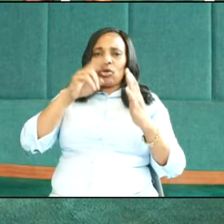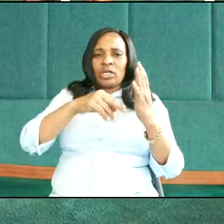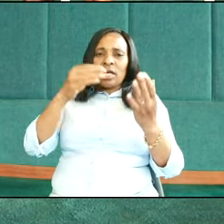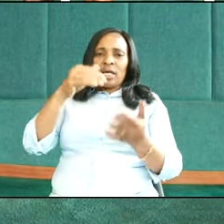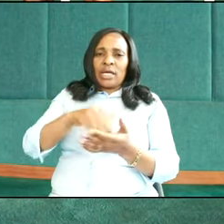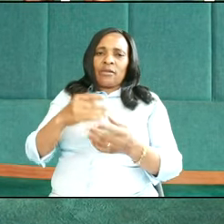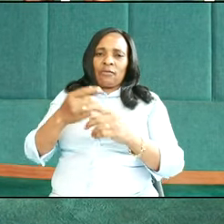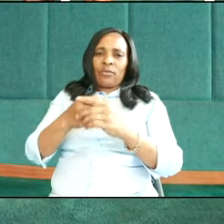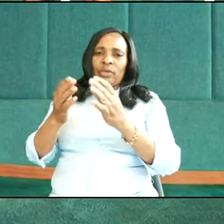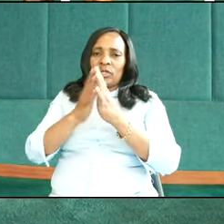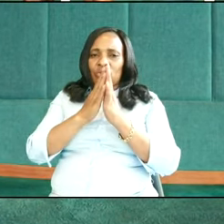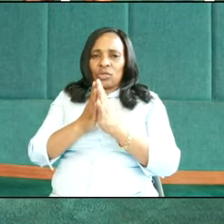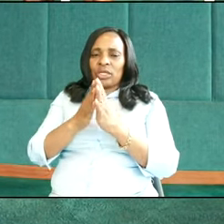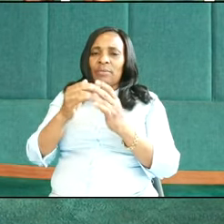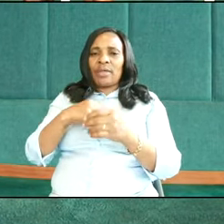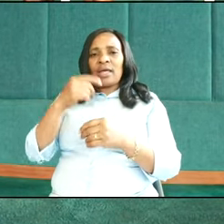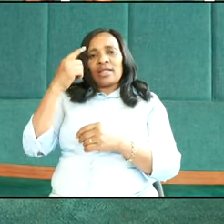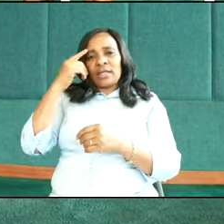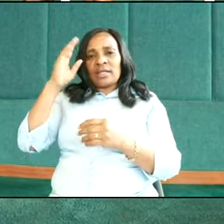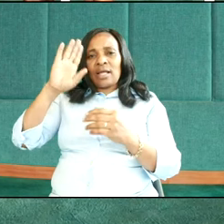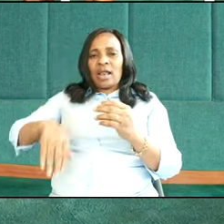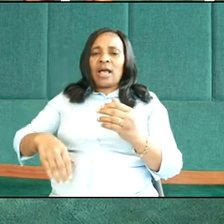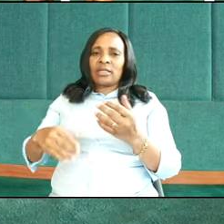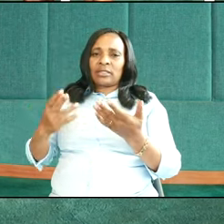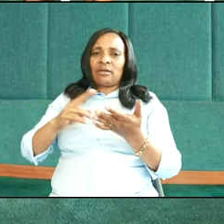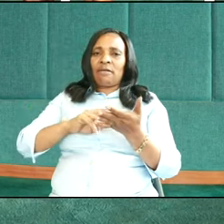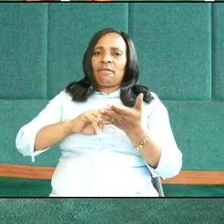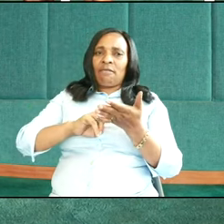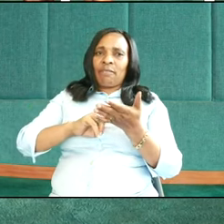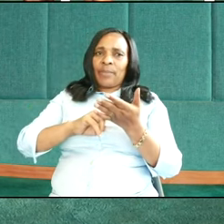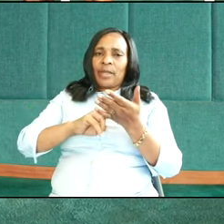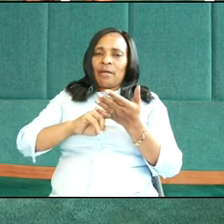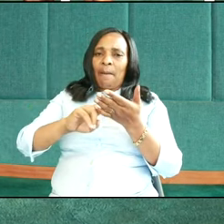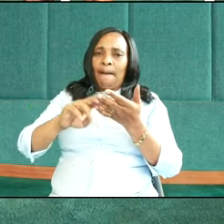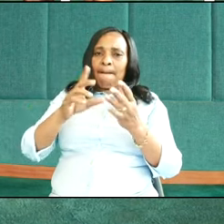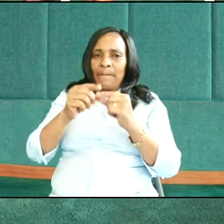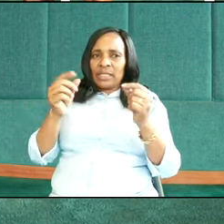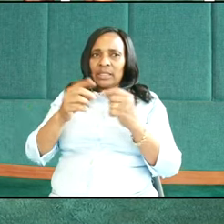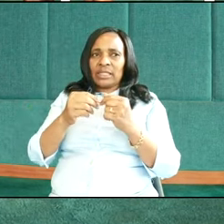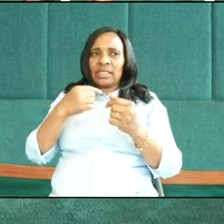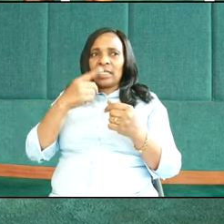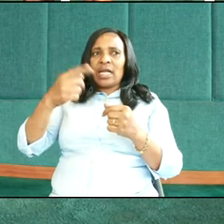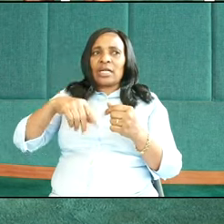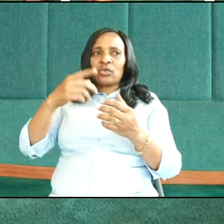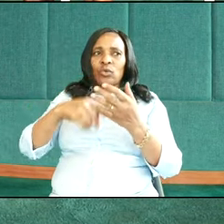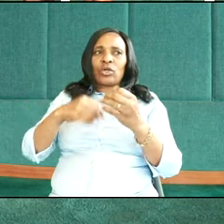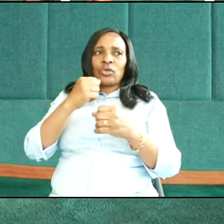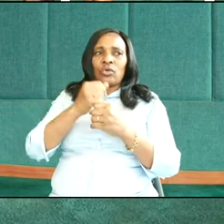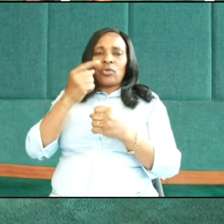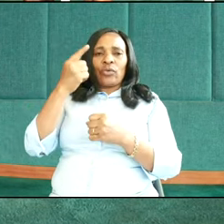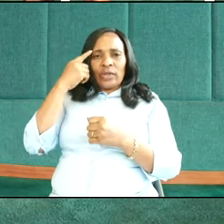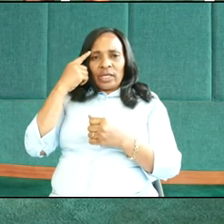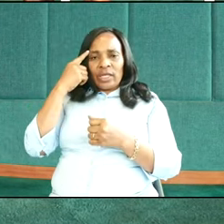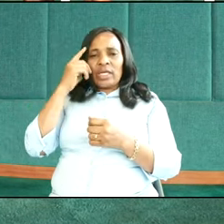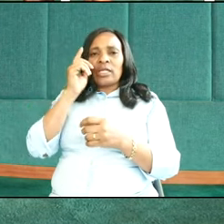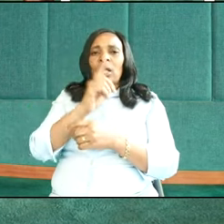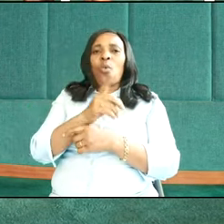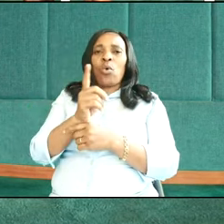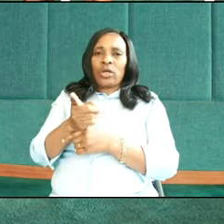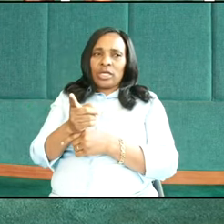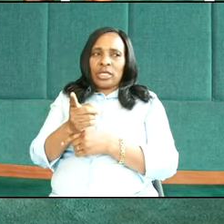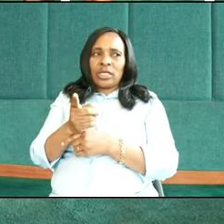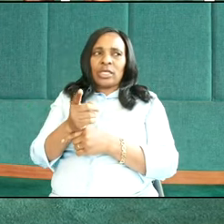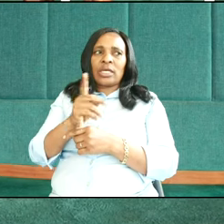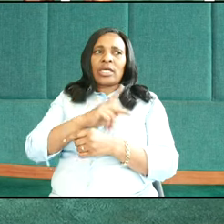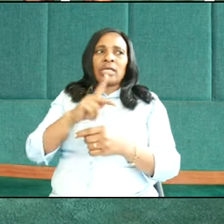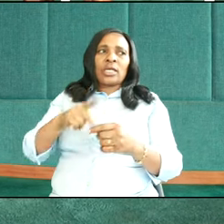Yeah. And I think it's almost the last paragraph, the third last paragraph. And then tell us what you think about, you know, the warning that